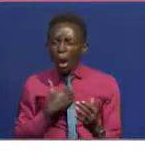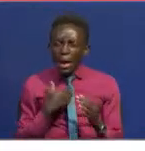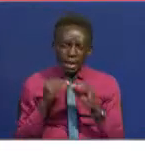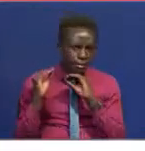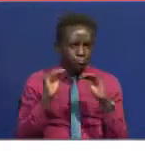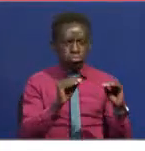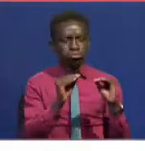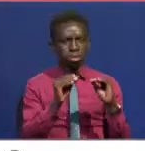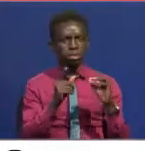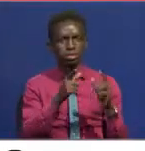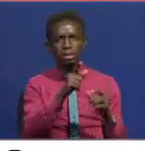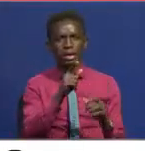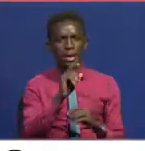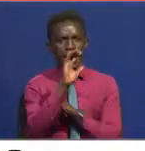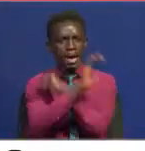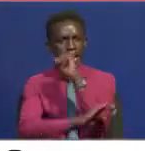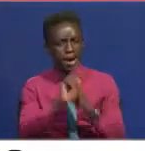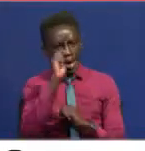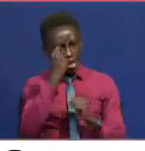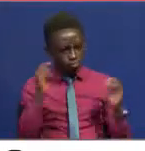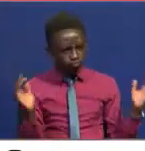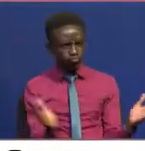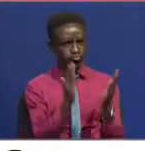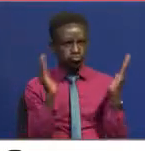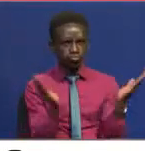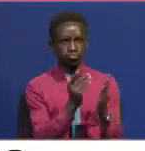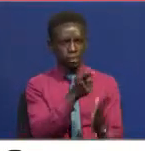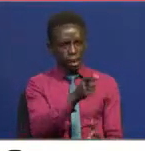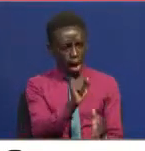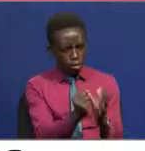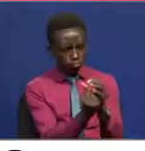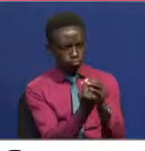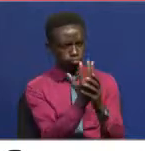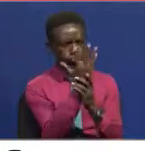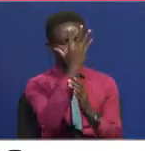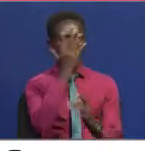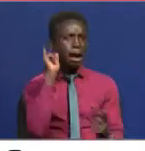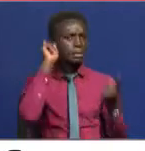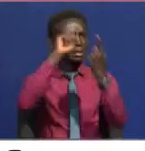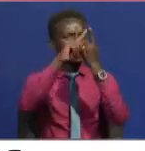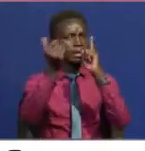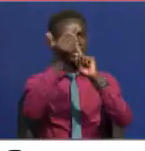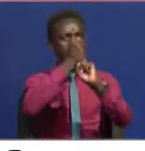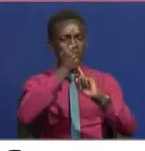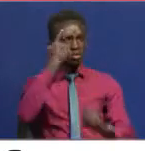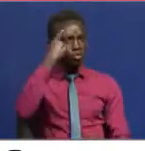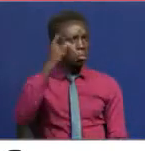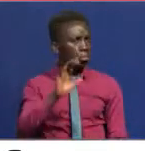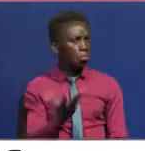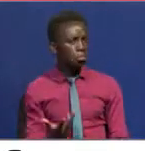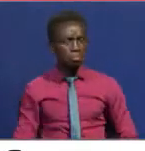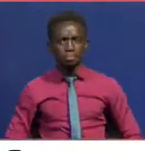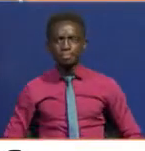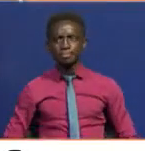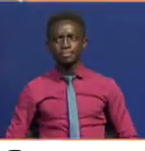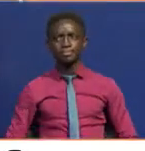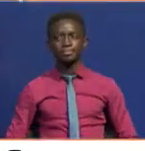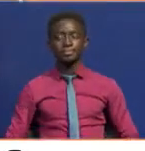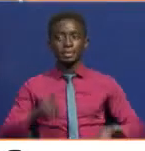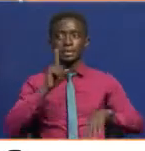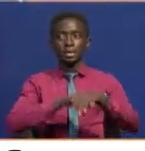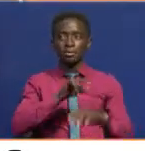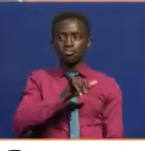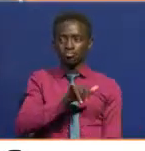game grows and rises to the level that everyone wants it to be? Yeah, when we went to Uganda